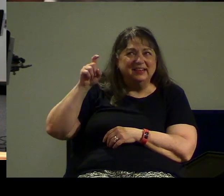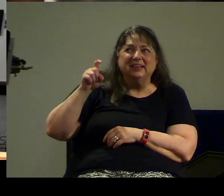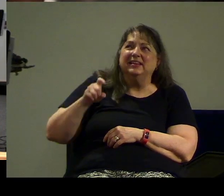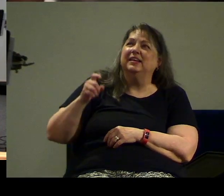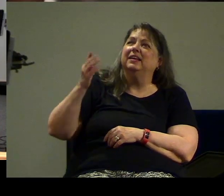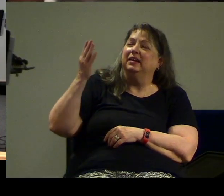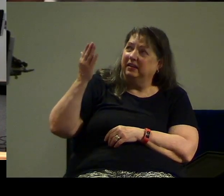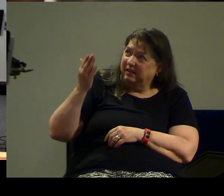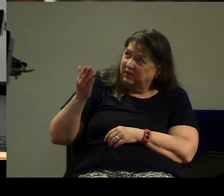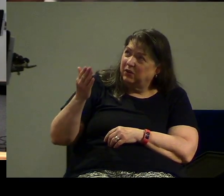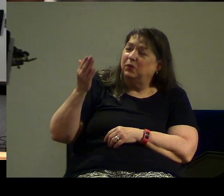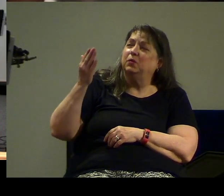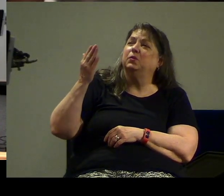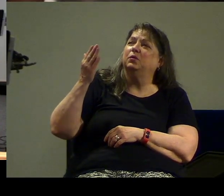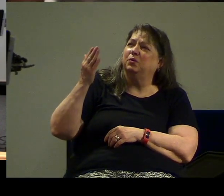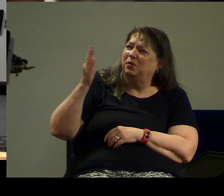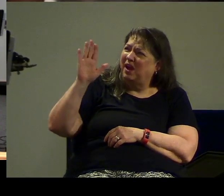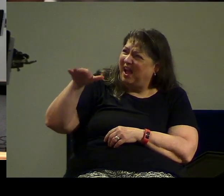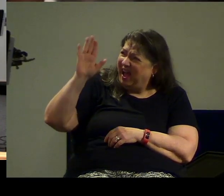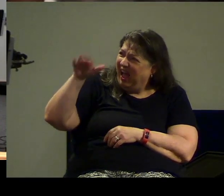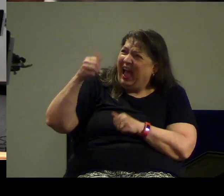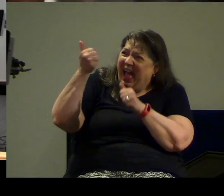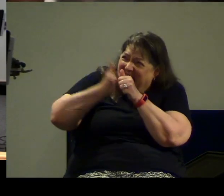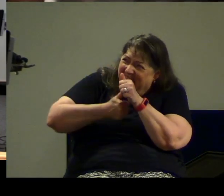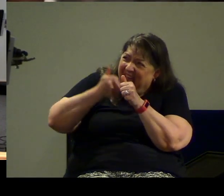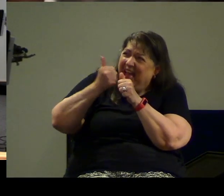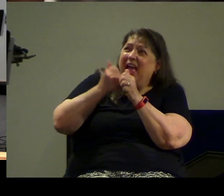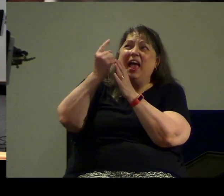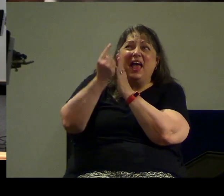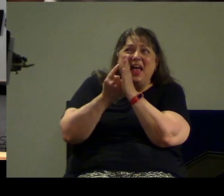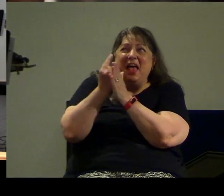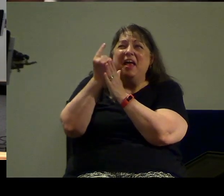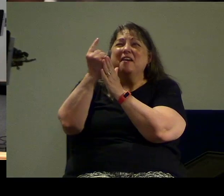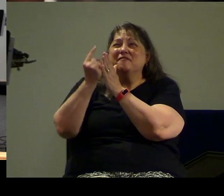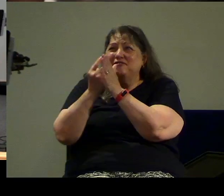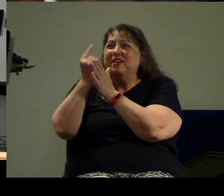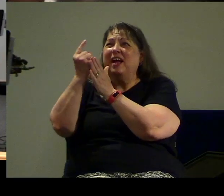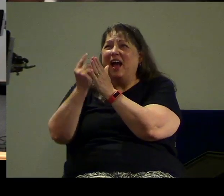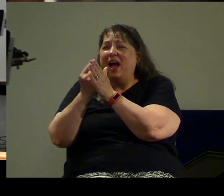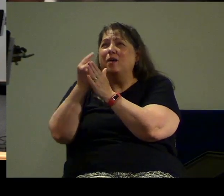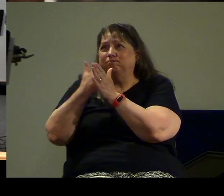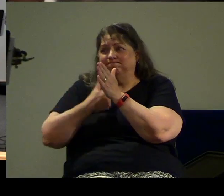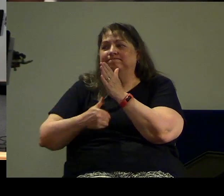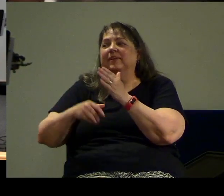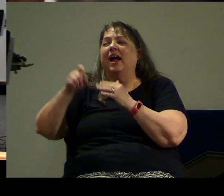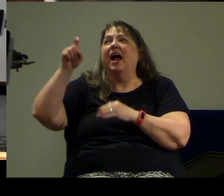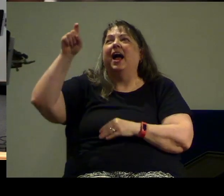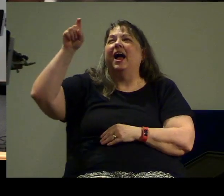Free.